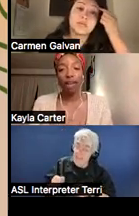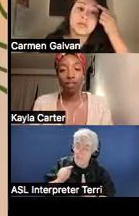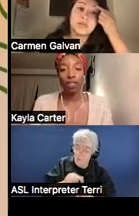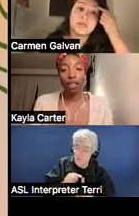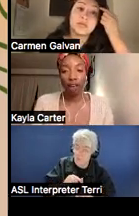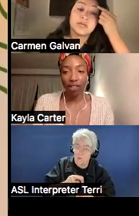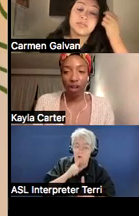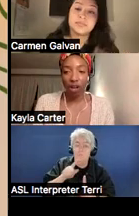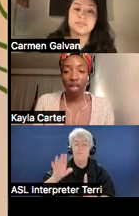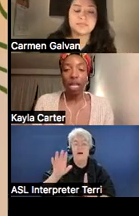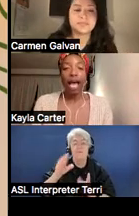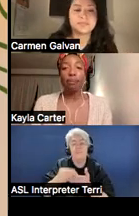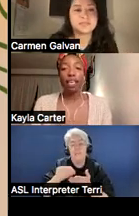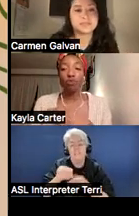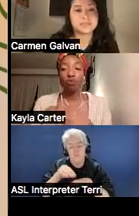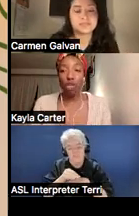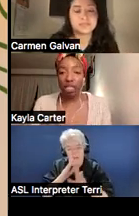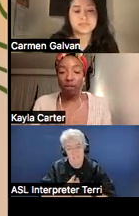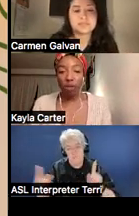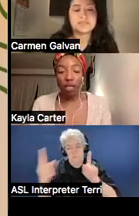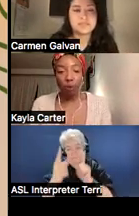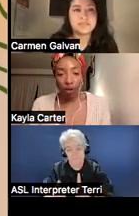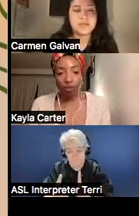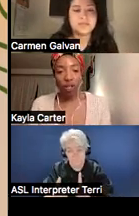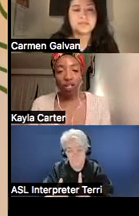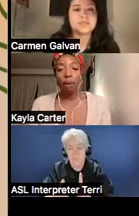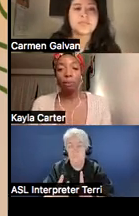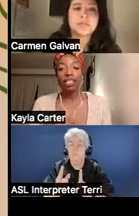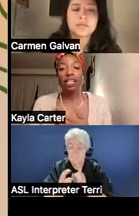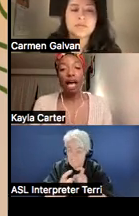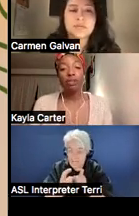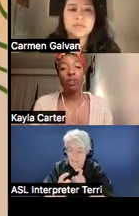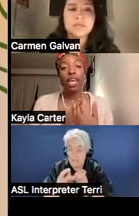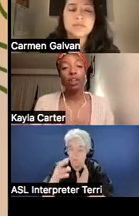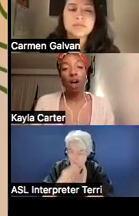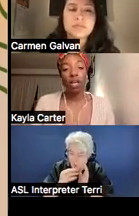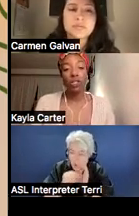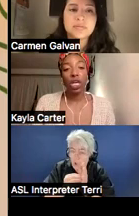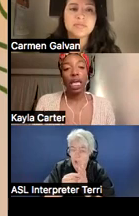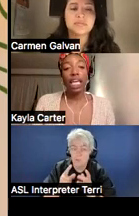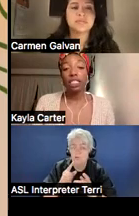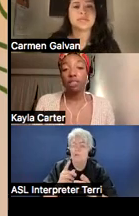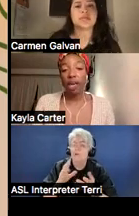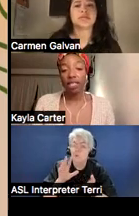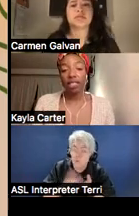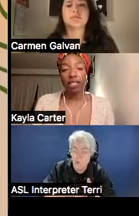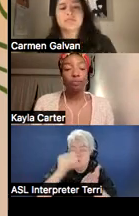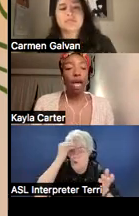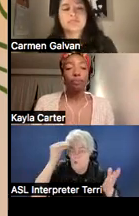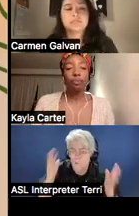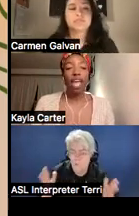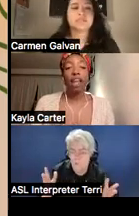a financial advisor is really, really wonderful, because it allows you to gain knowledge in